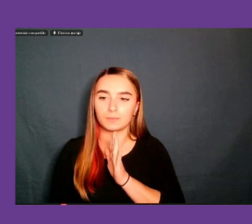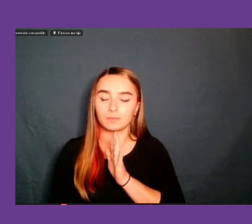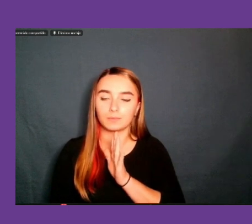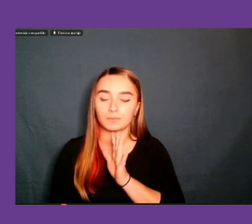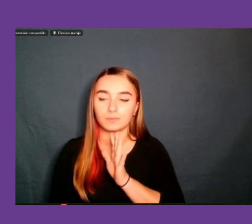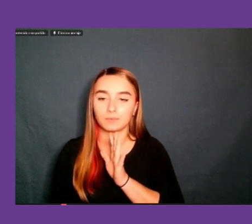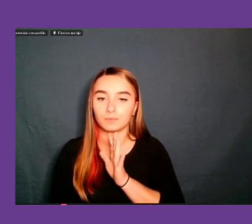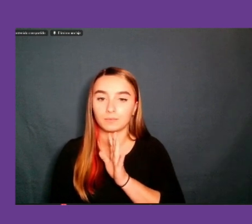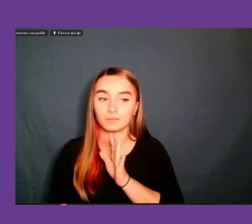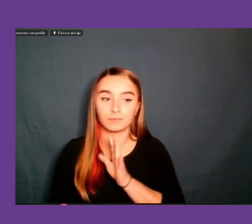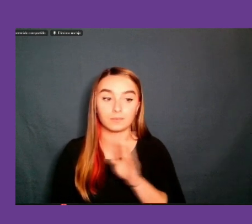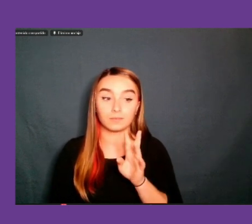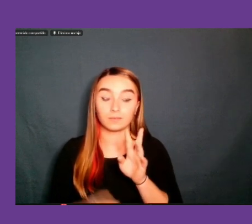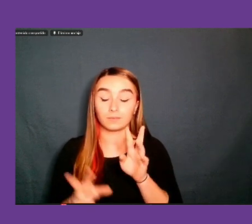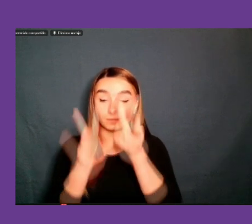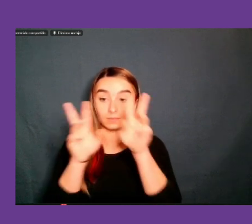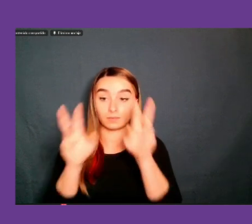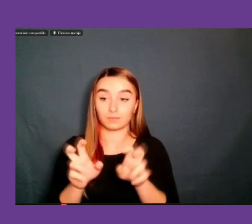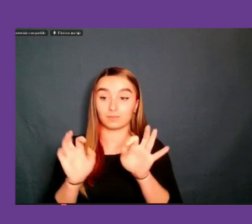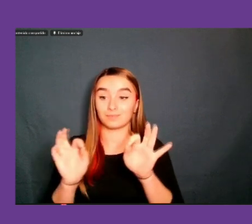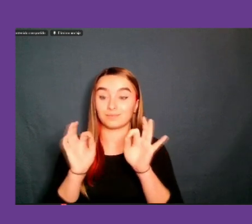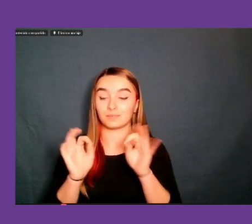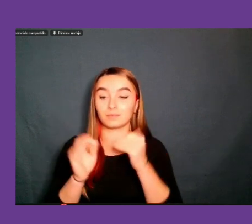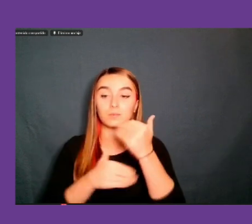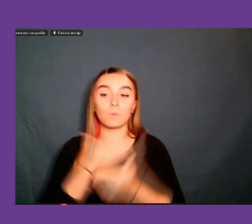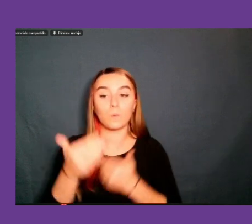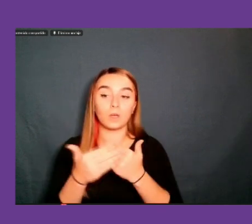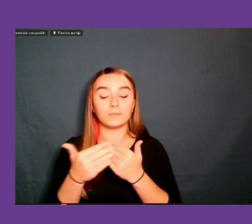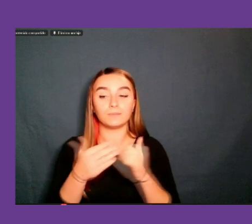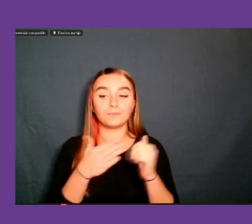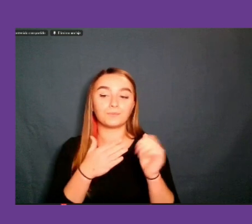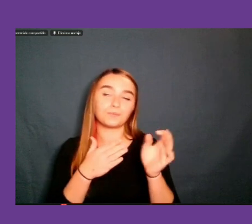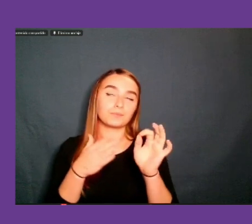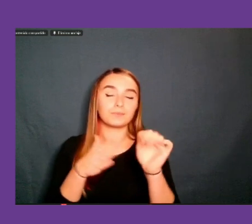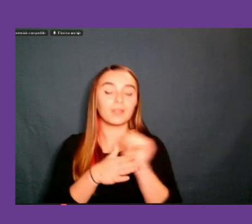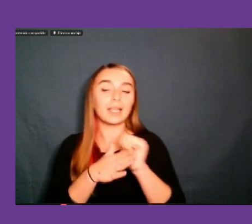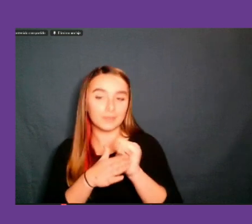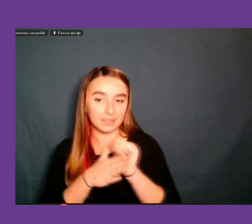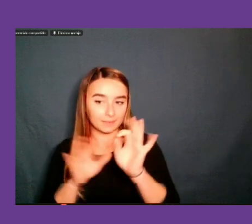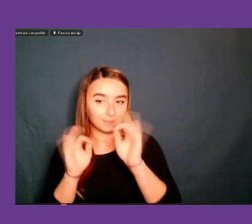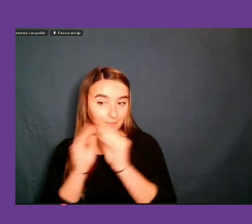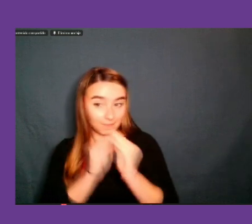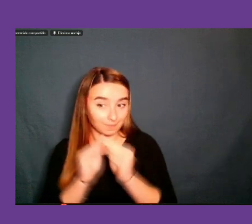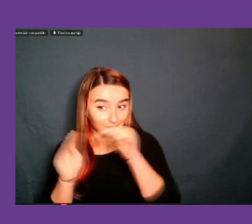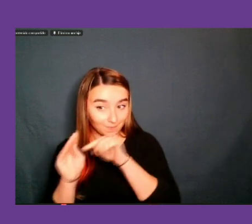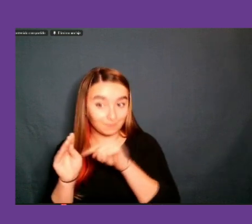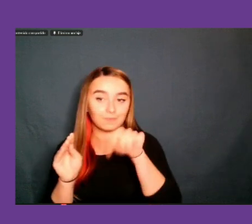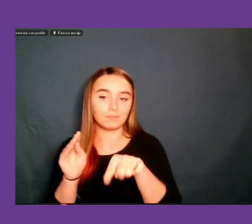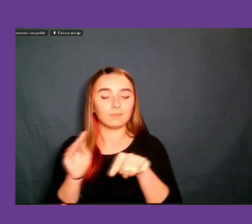standardization process or activities that we undertake in EDF is also in response to obligations